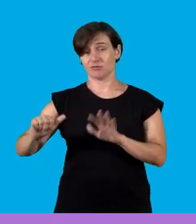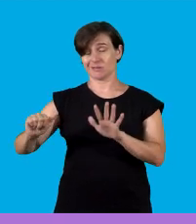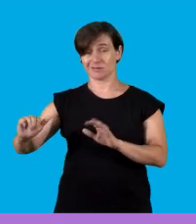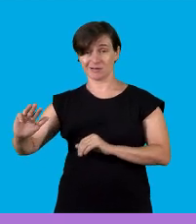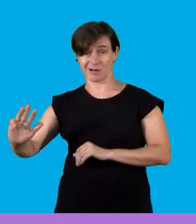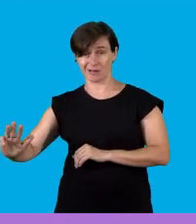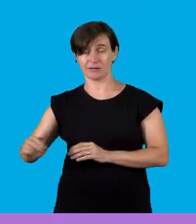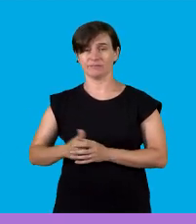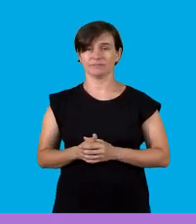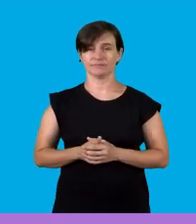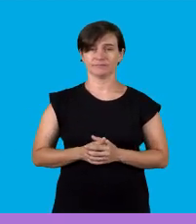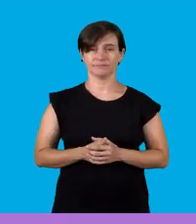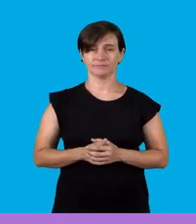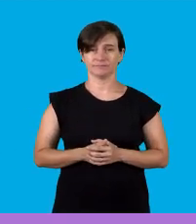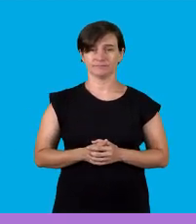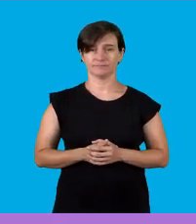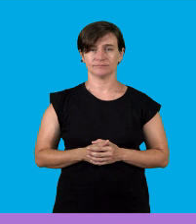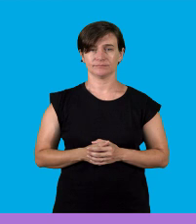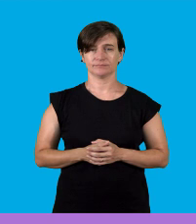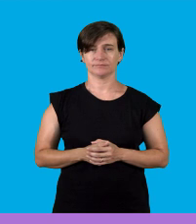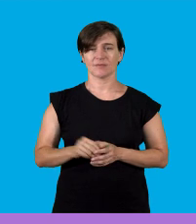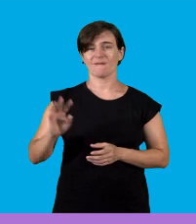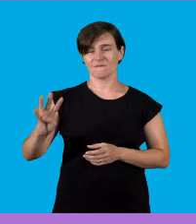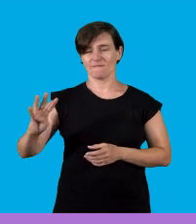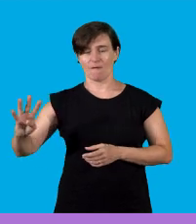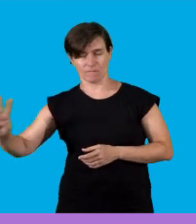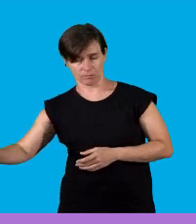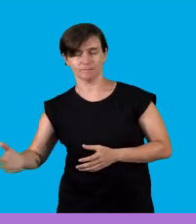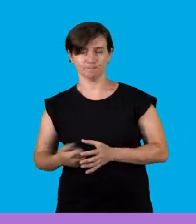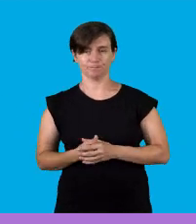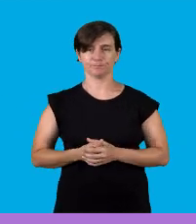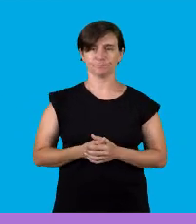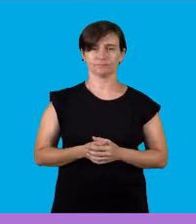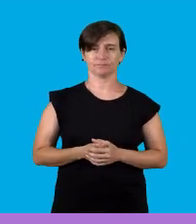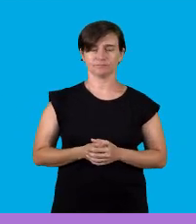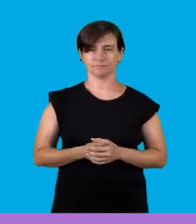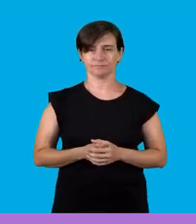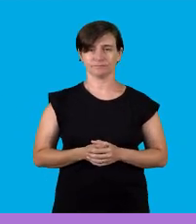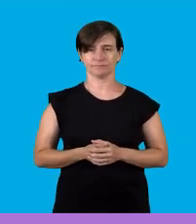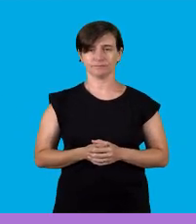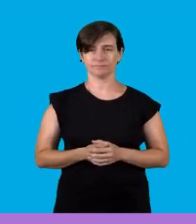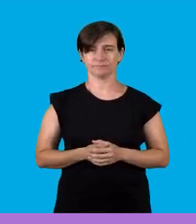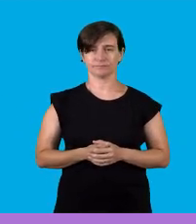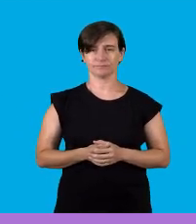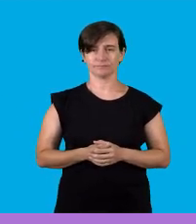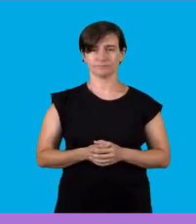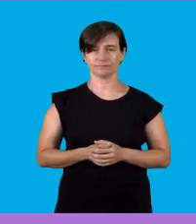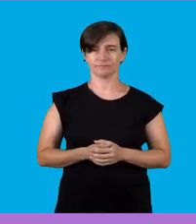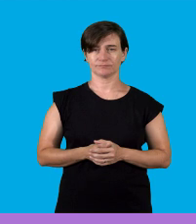okay, 69, and then it gives me 4 fours here as well. So